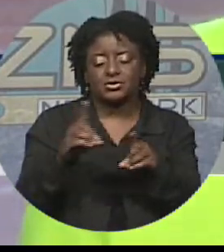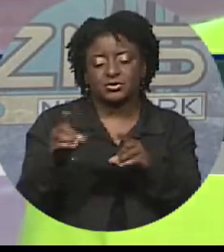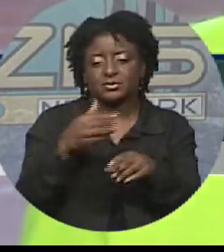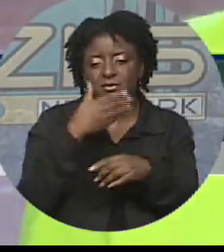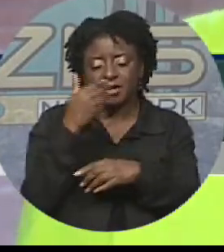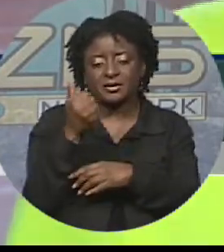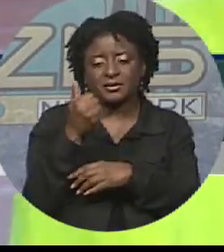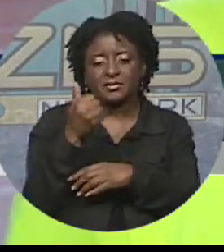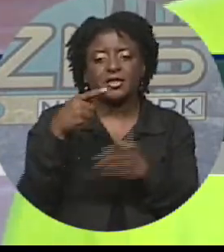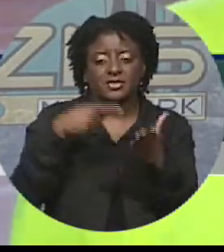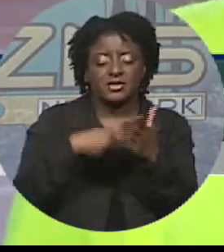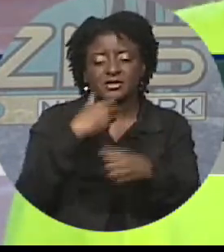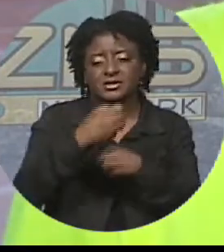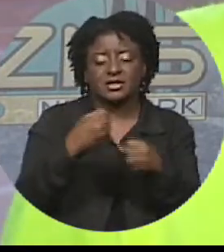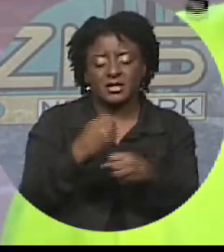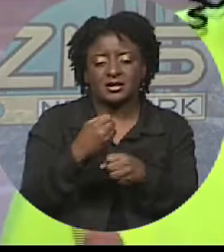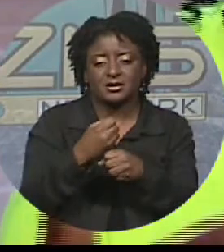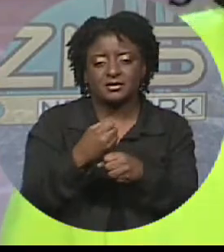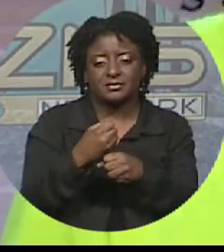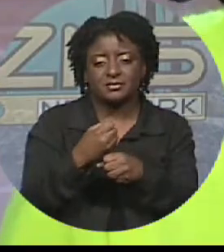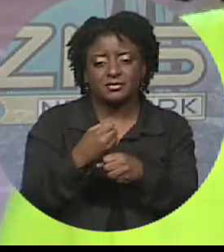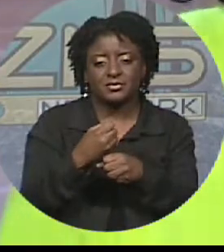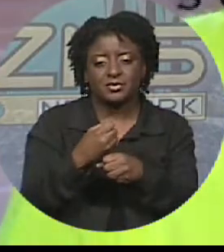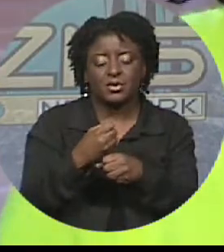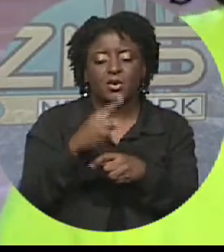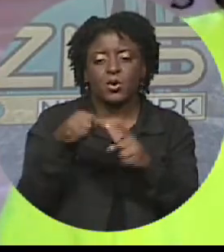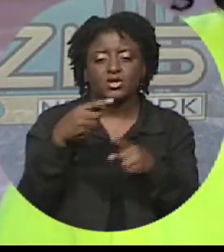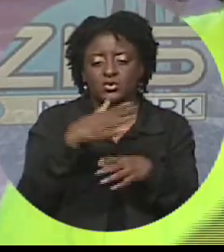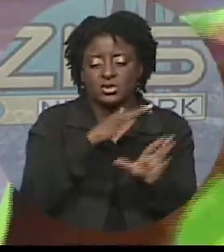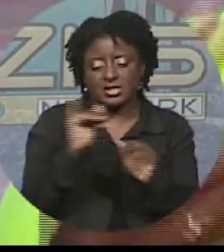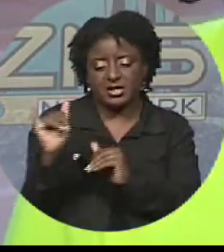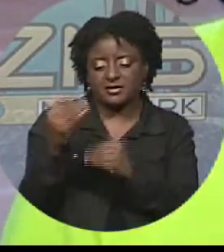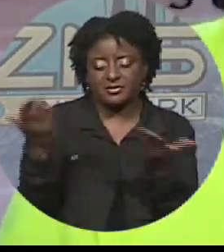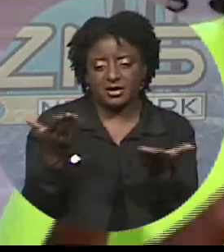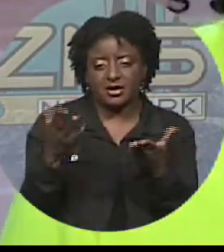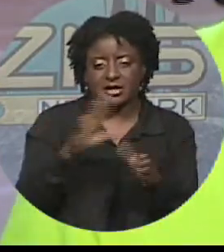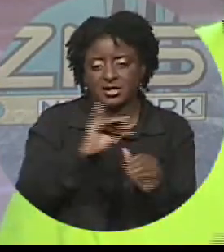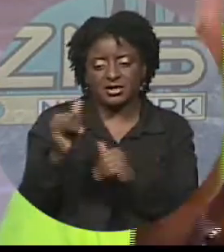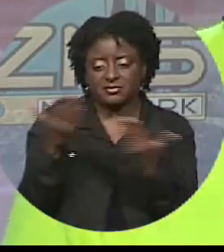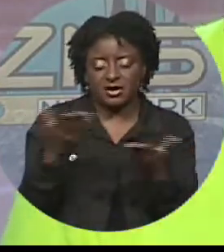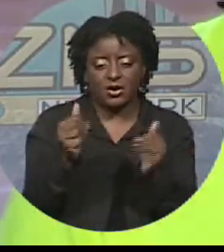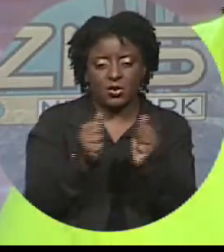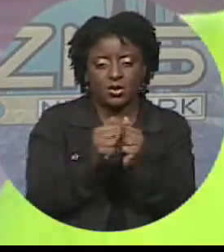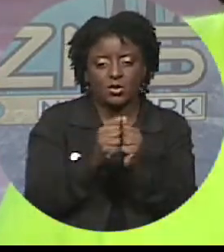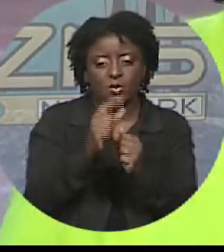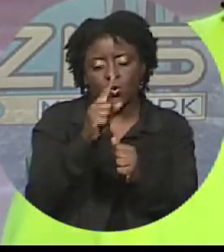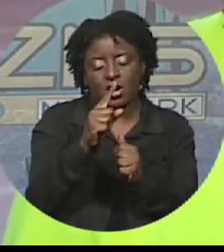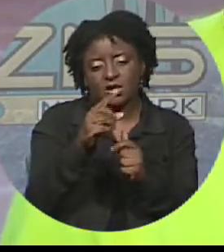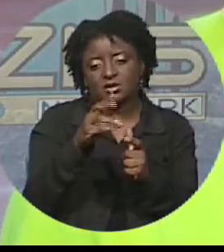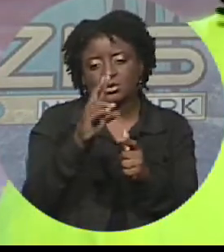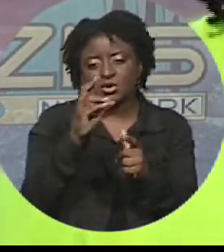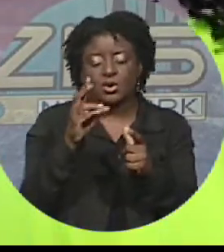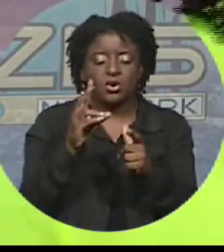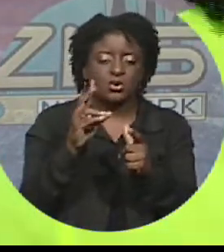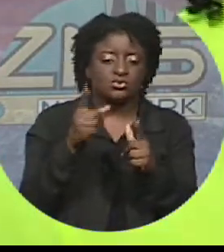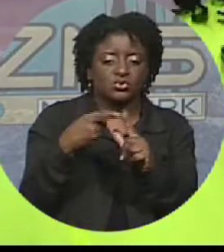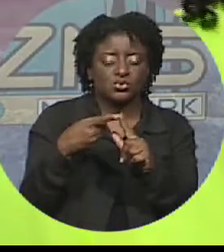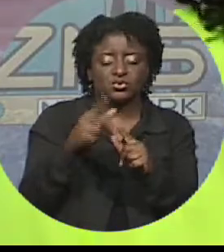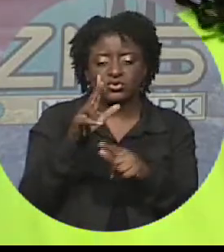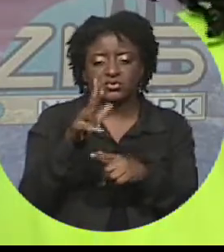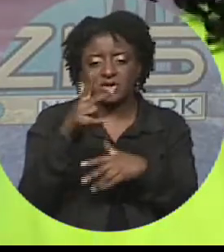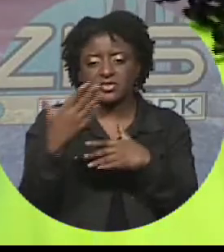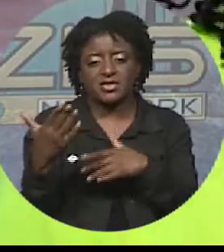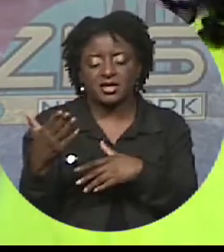not. And so this year, that has been our thing. When you leave here with 1 thing, 2 things, maybe 3, no more than 3. No matter how much we're